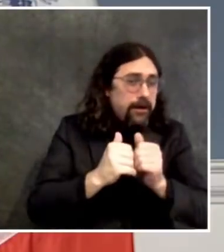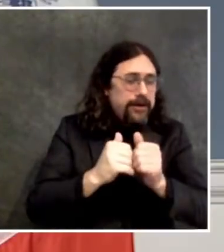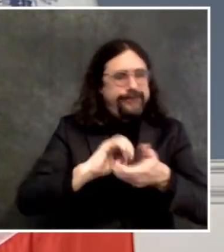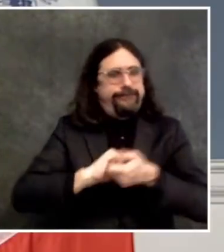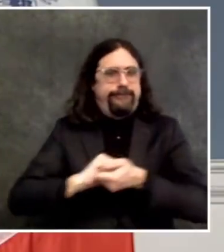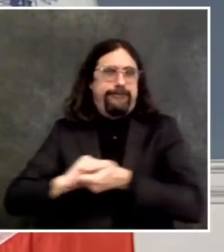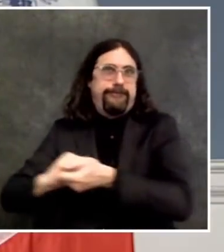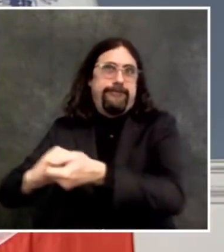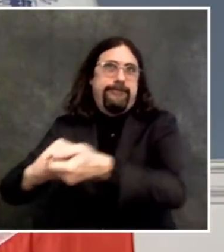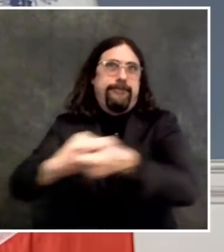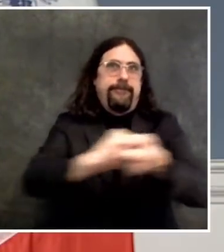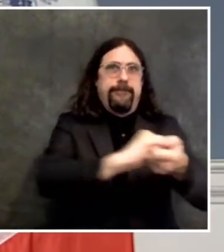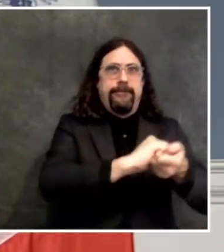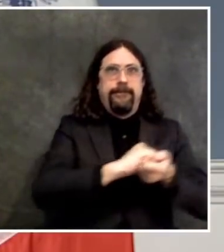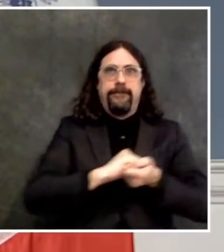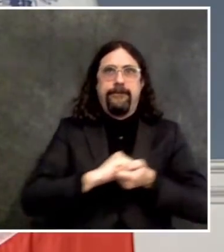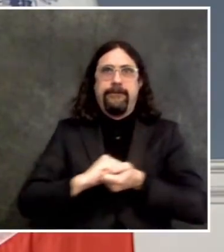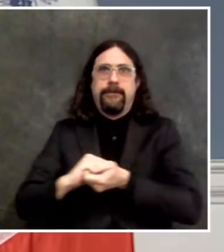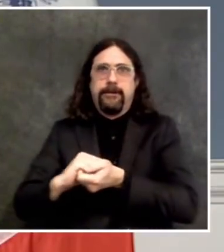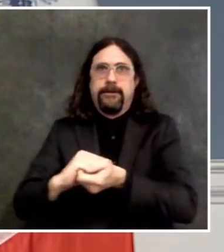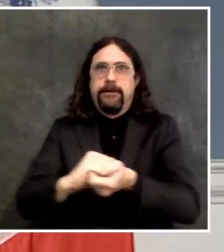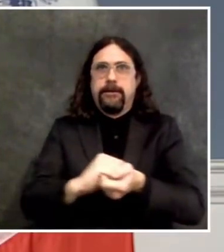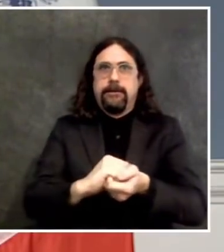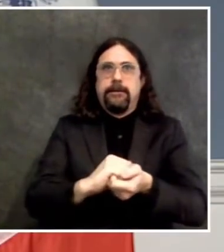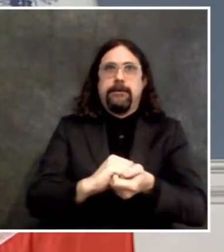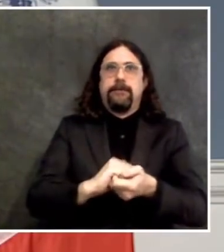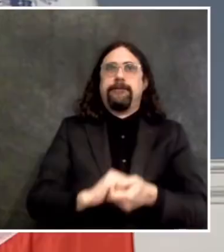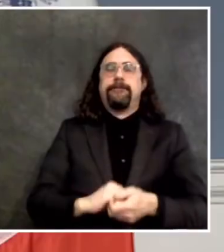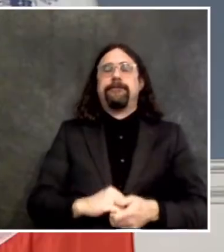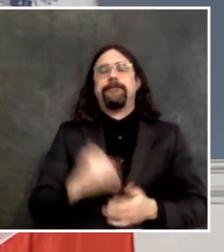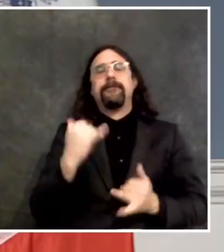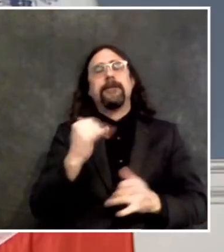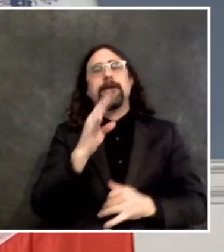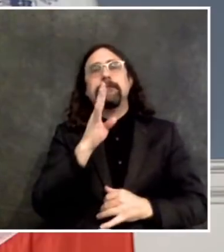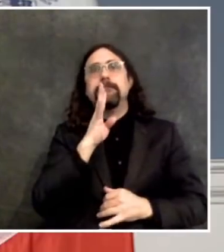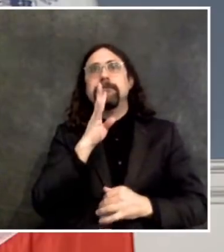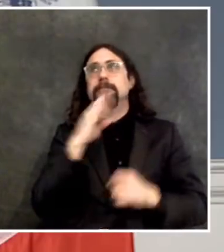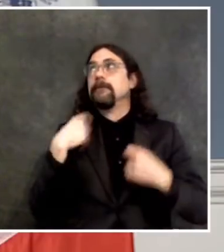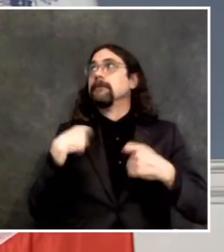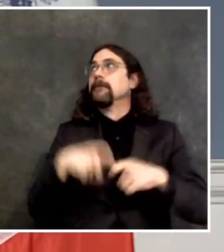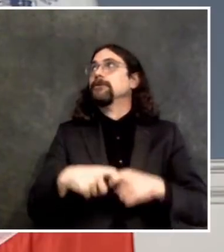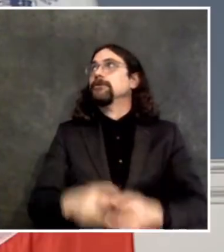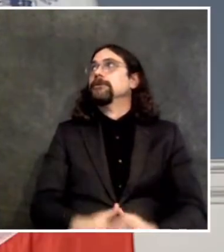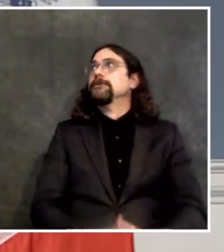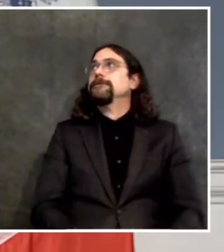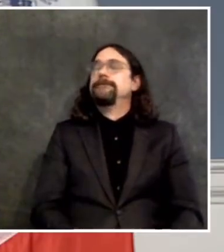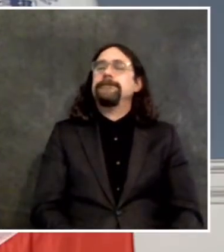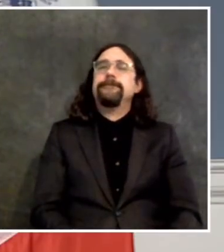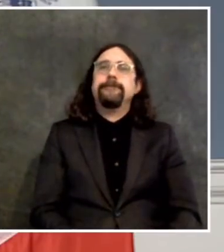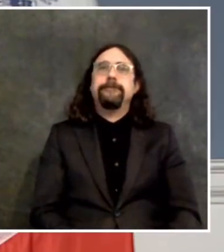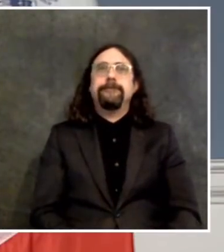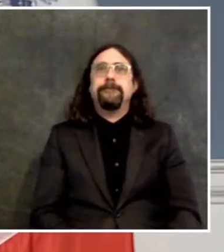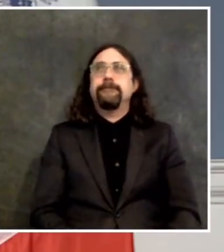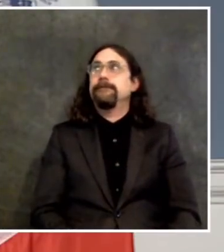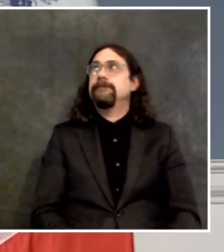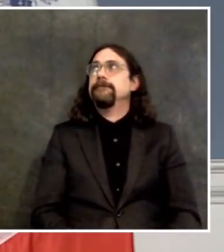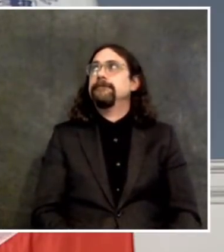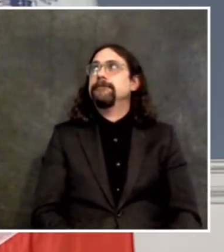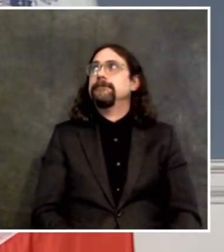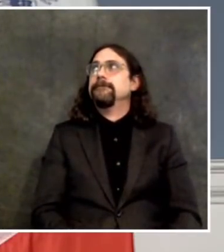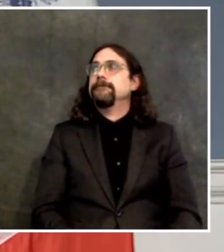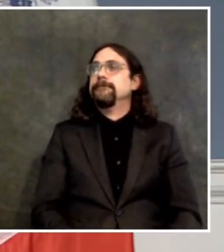Spanish. Cada día, los neoyorquinos debemos ver esperanza en esta